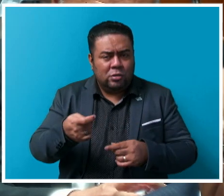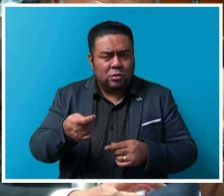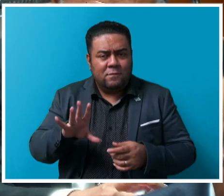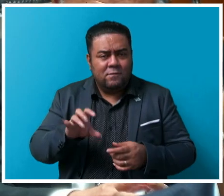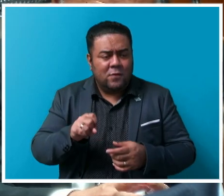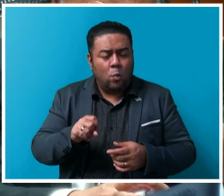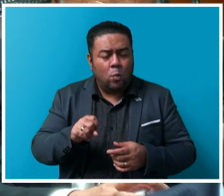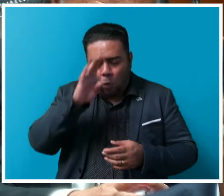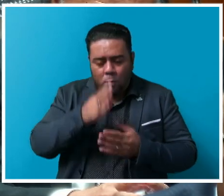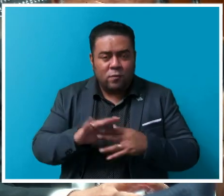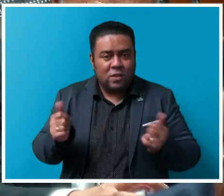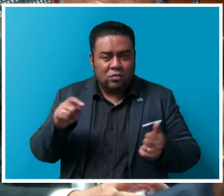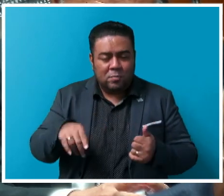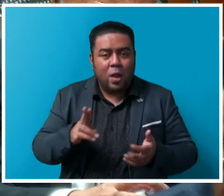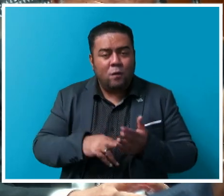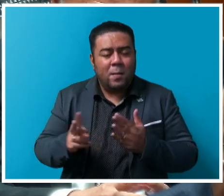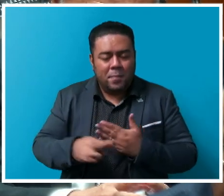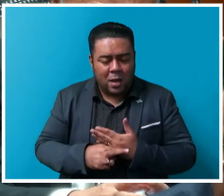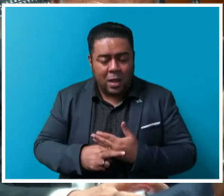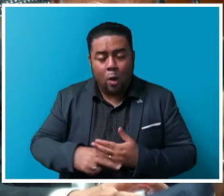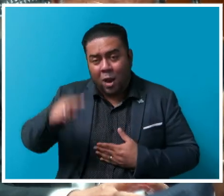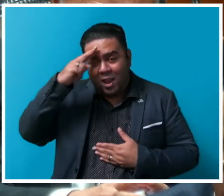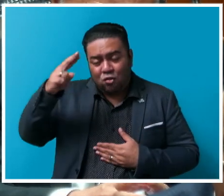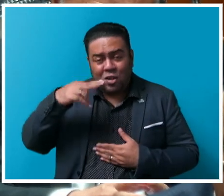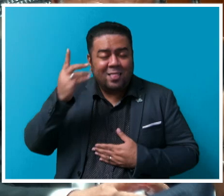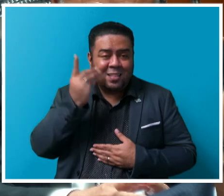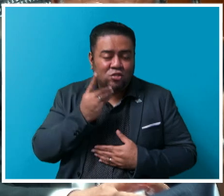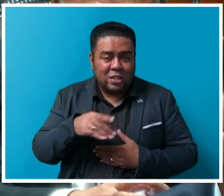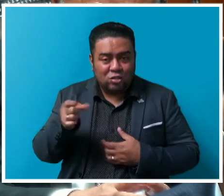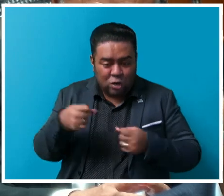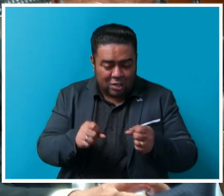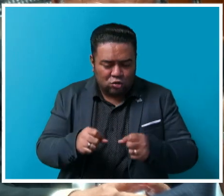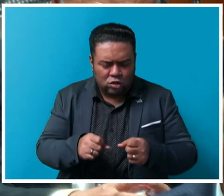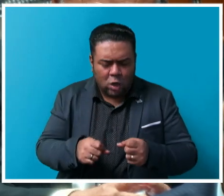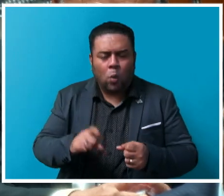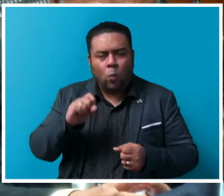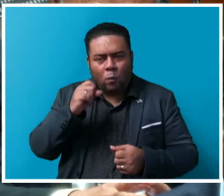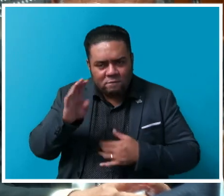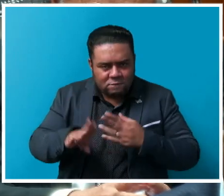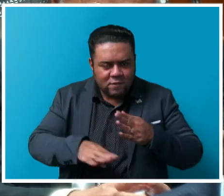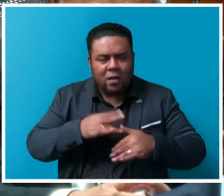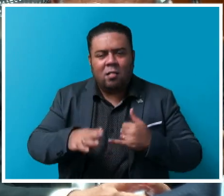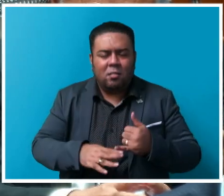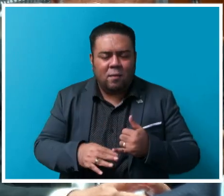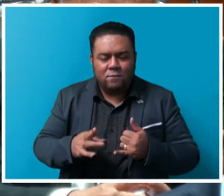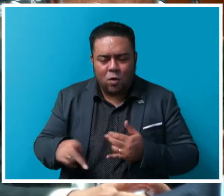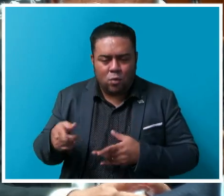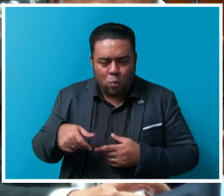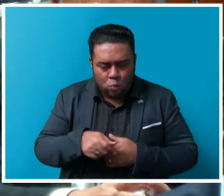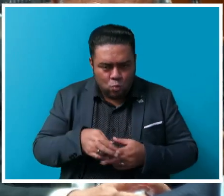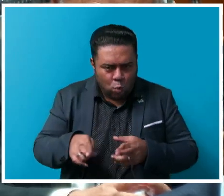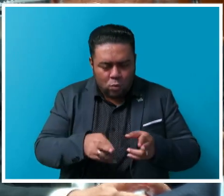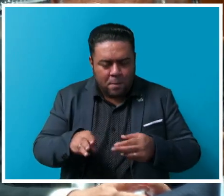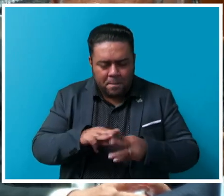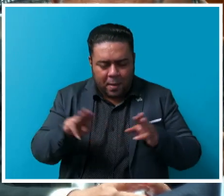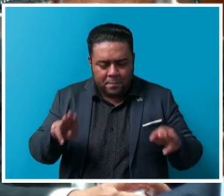by November. A national digital strategy is also being finalized, which will provide a roadmap for delivery of